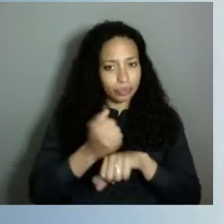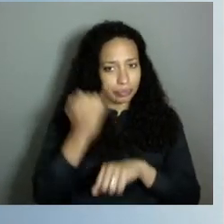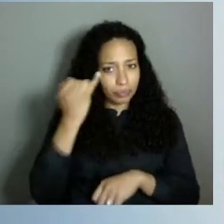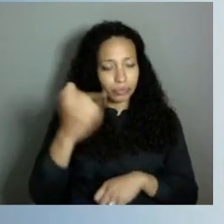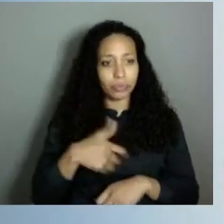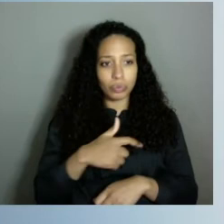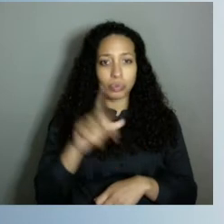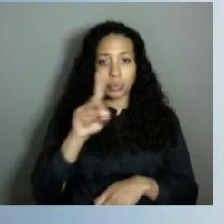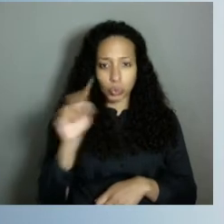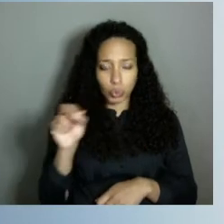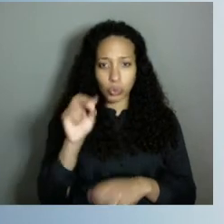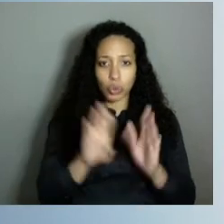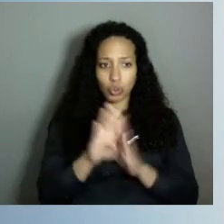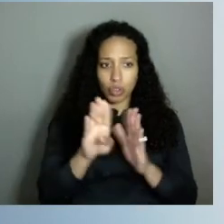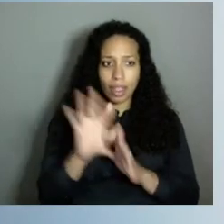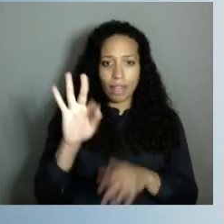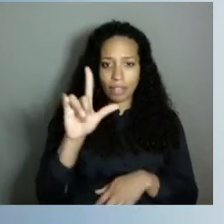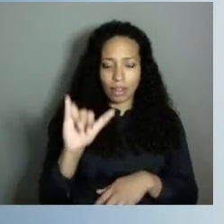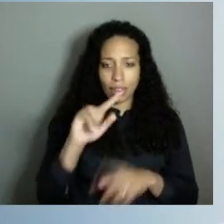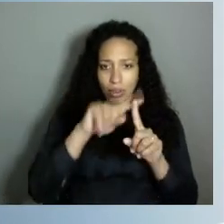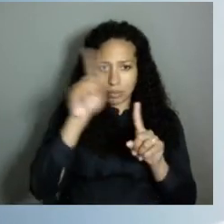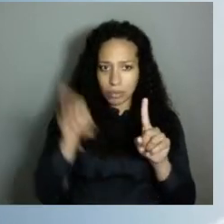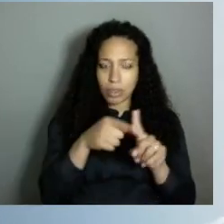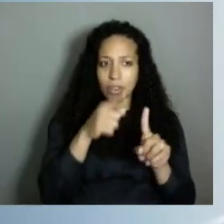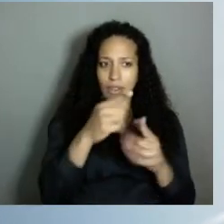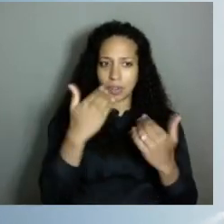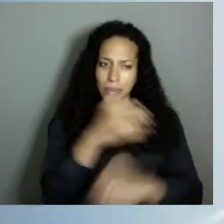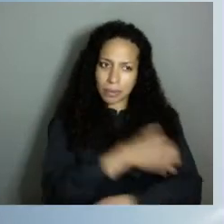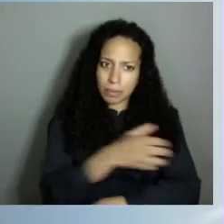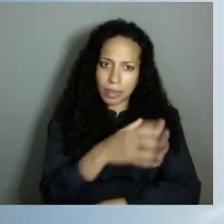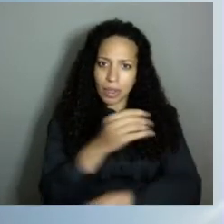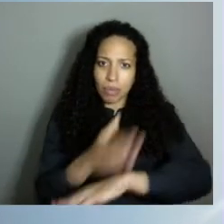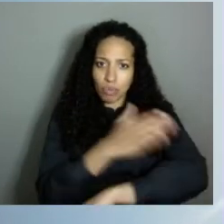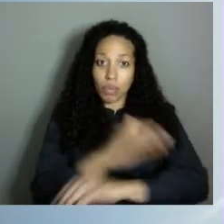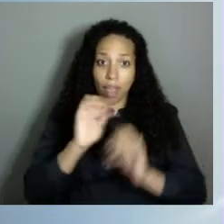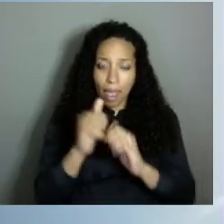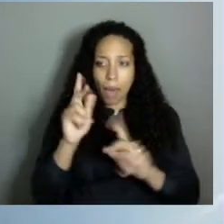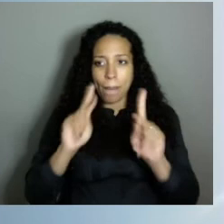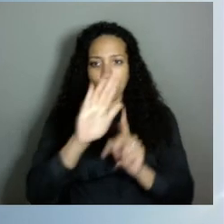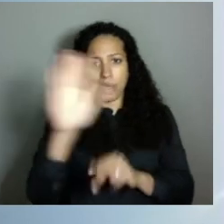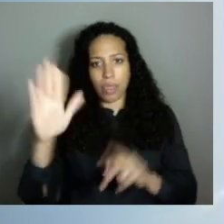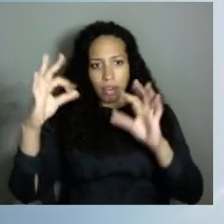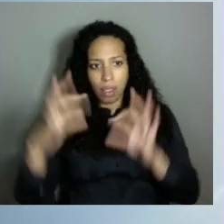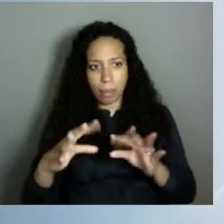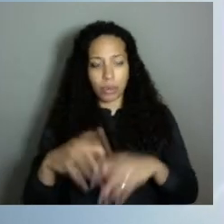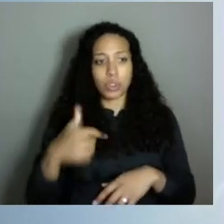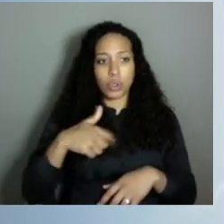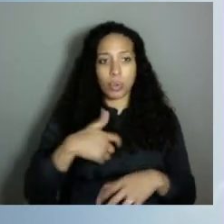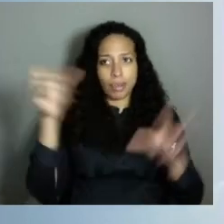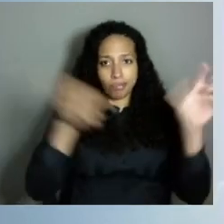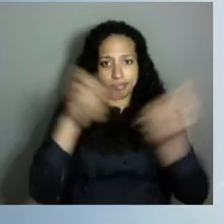inclusive innovation. It's self-feeding and continually powered and improved by the input of our people. To start, we include a range of people with different